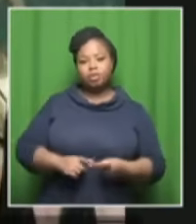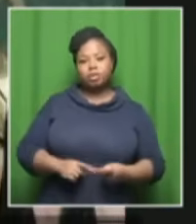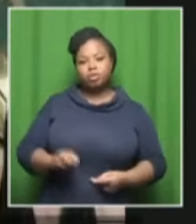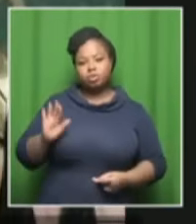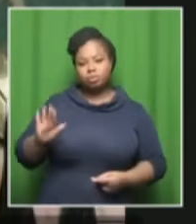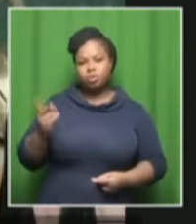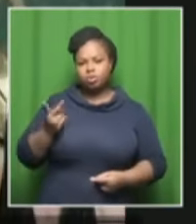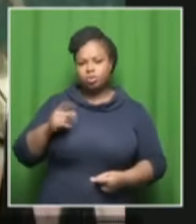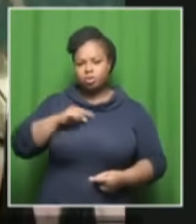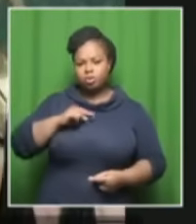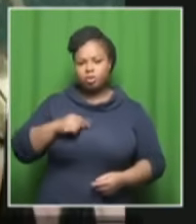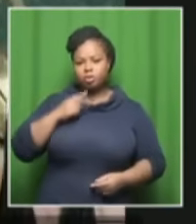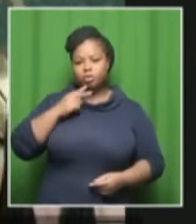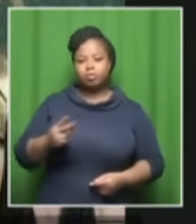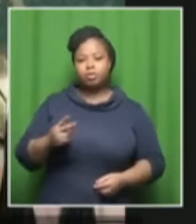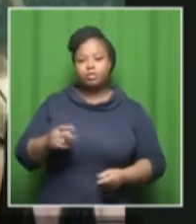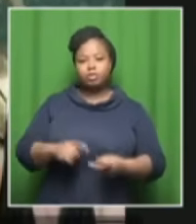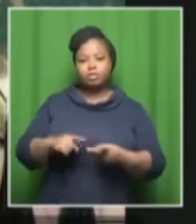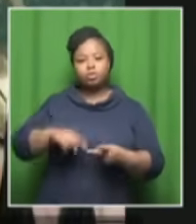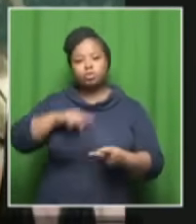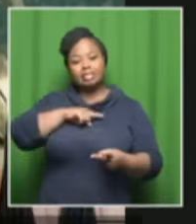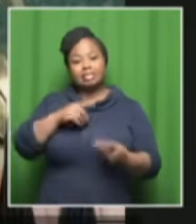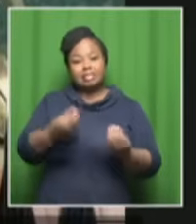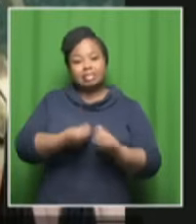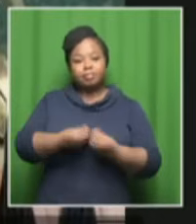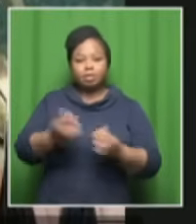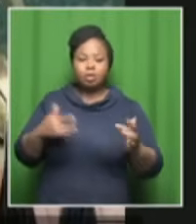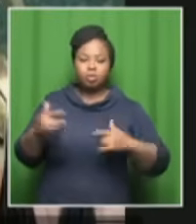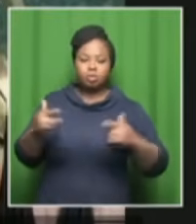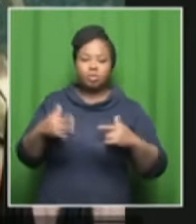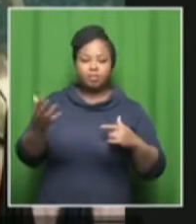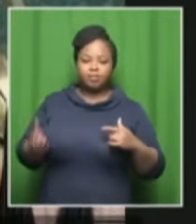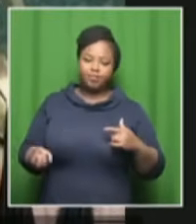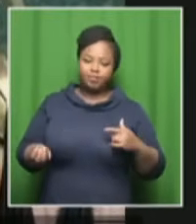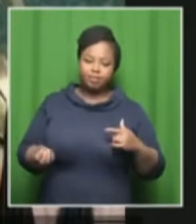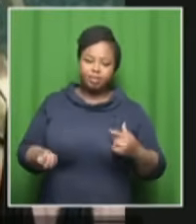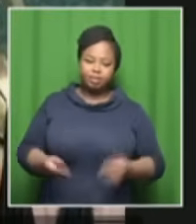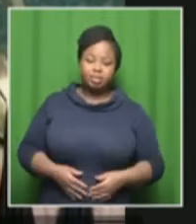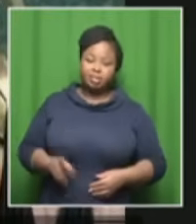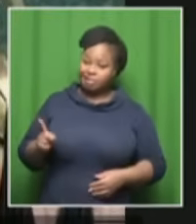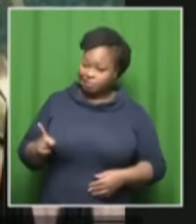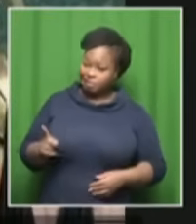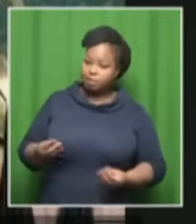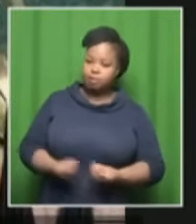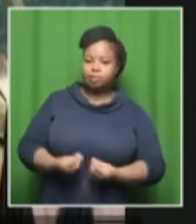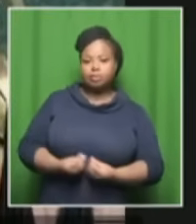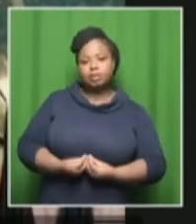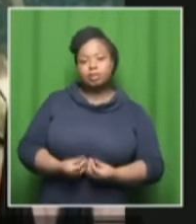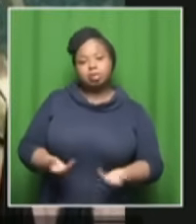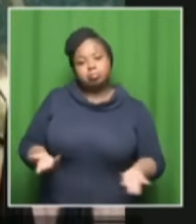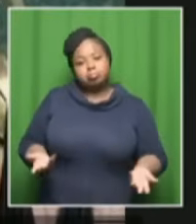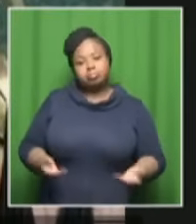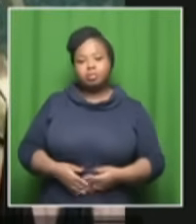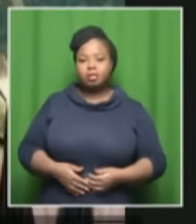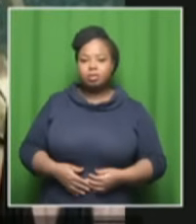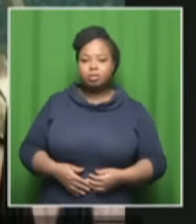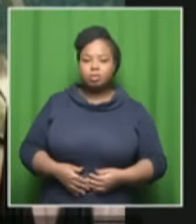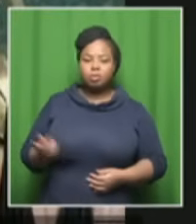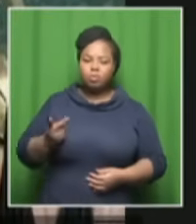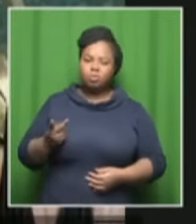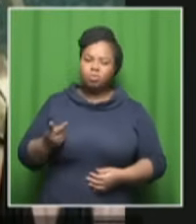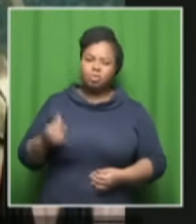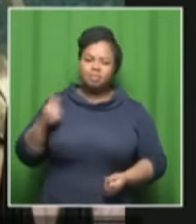is the other side, there's also something that deeply concerns me. And this is something, you know, that also nags